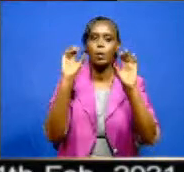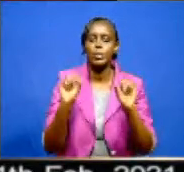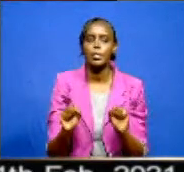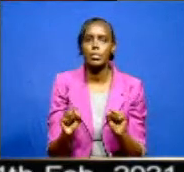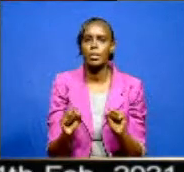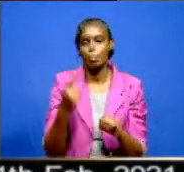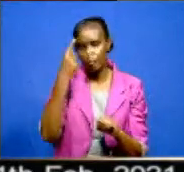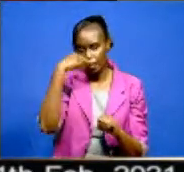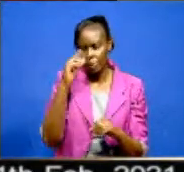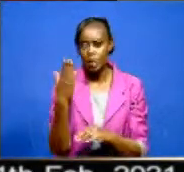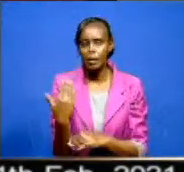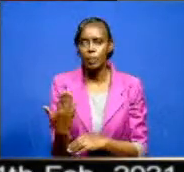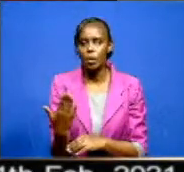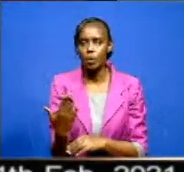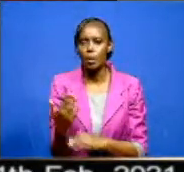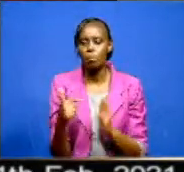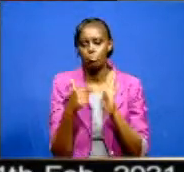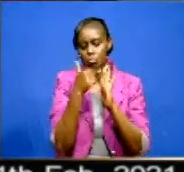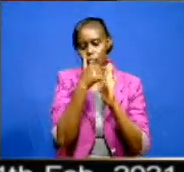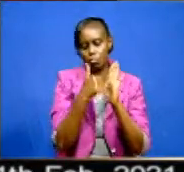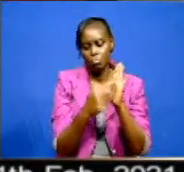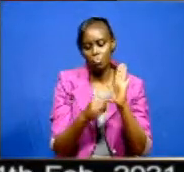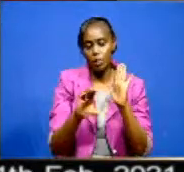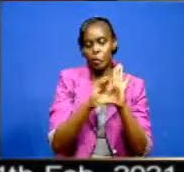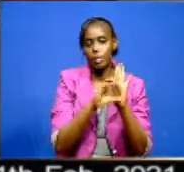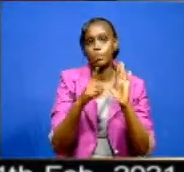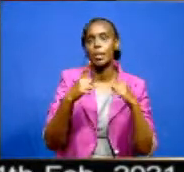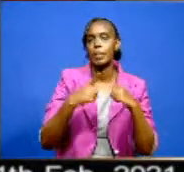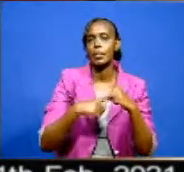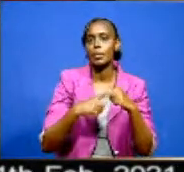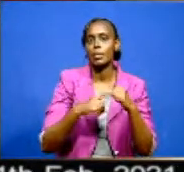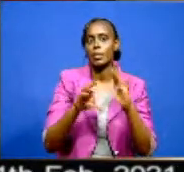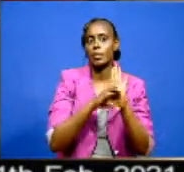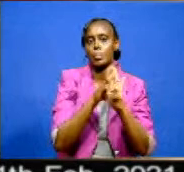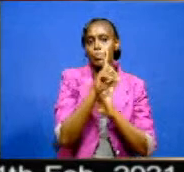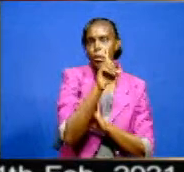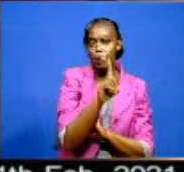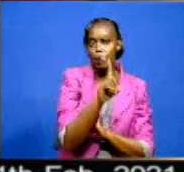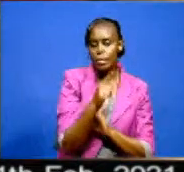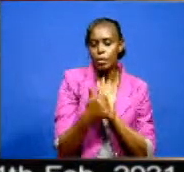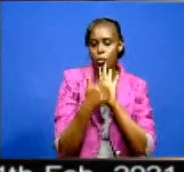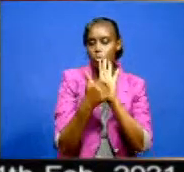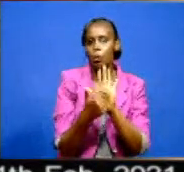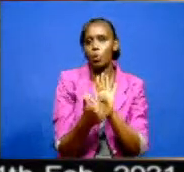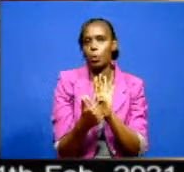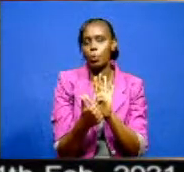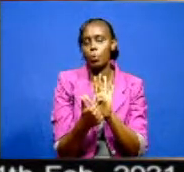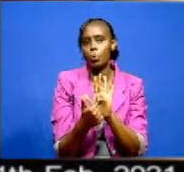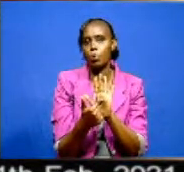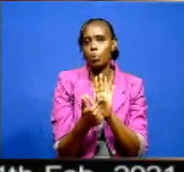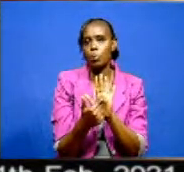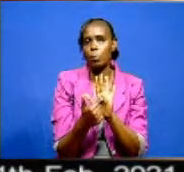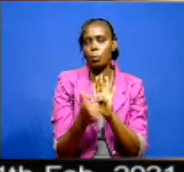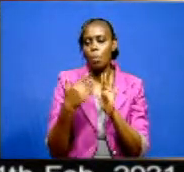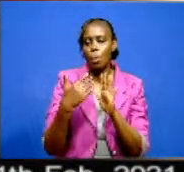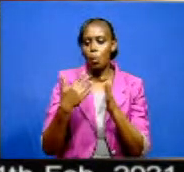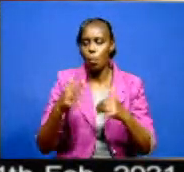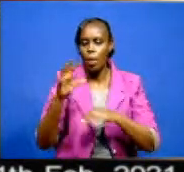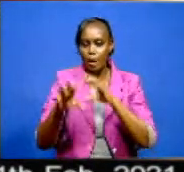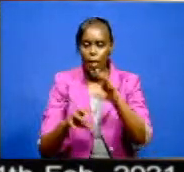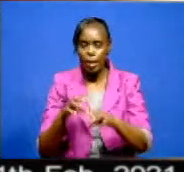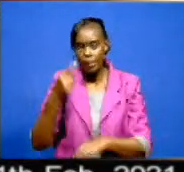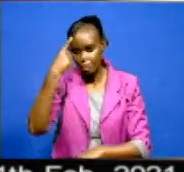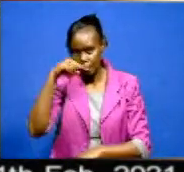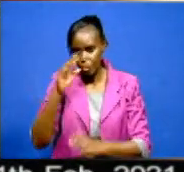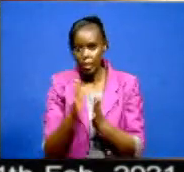policy document contains 6 chapters. Chapter 1, Madam Speaker, elaborates on the origin of wildlife policy